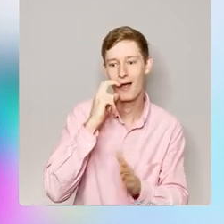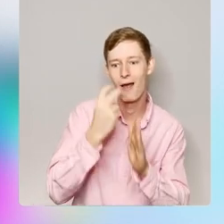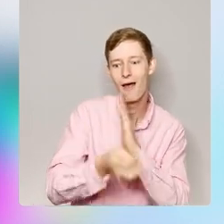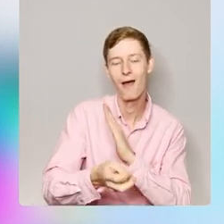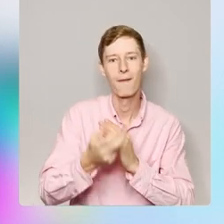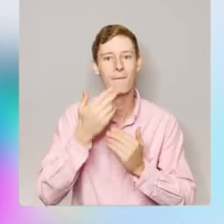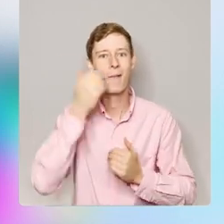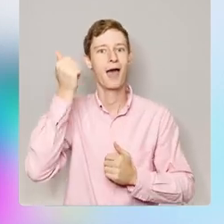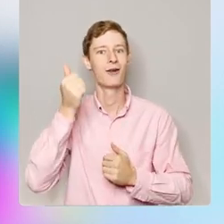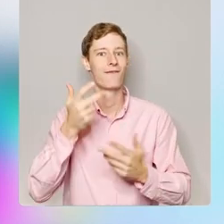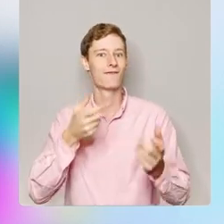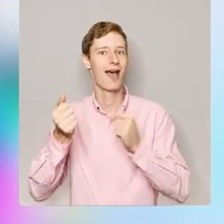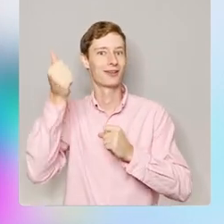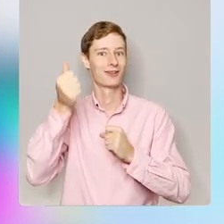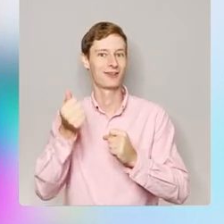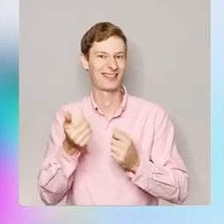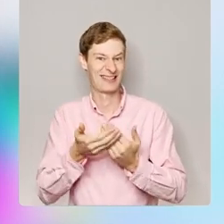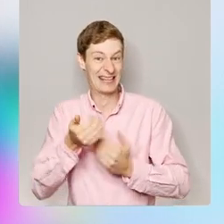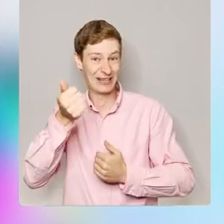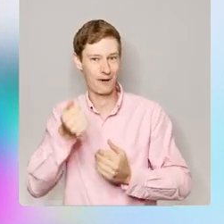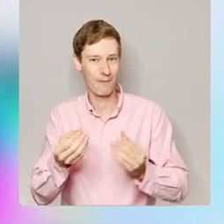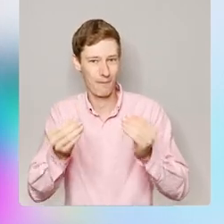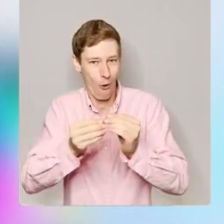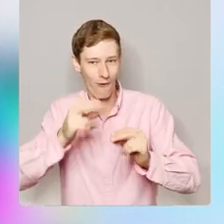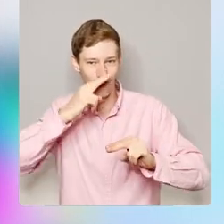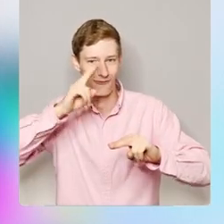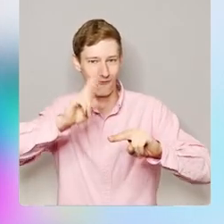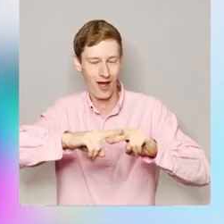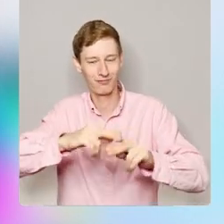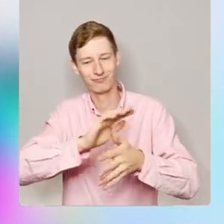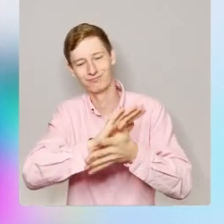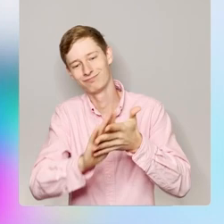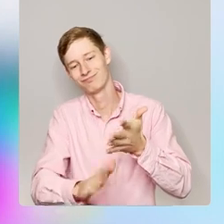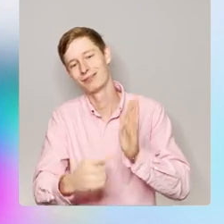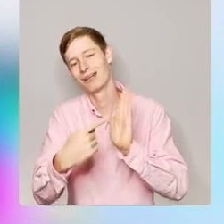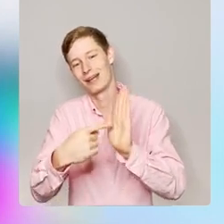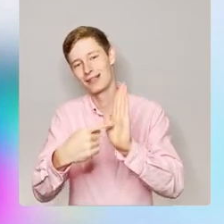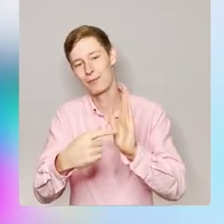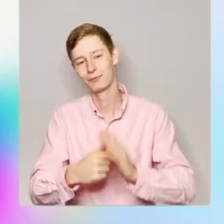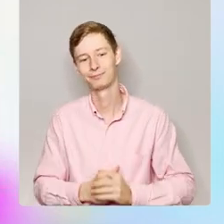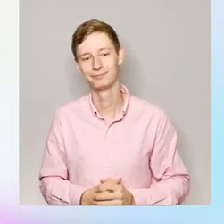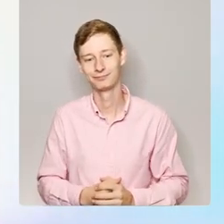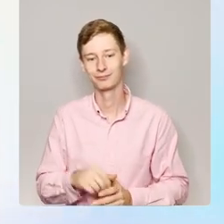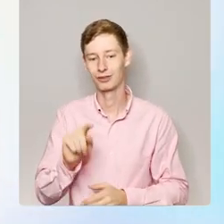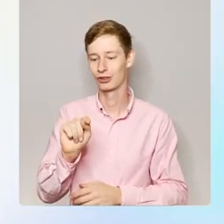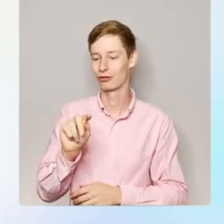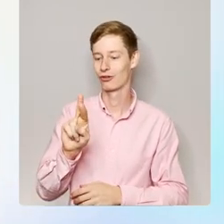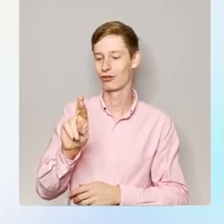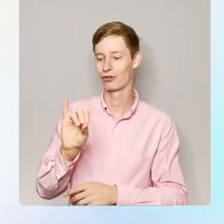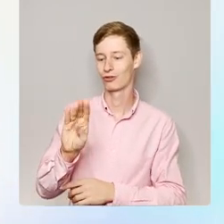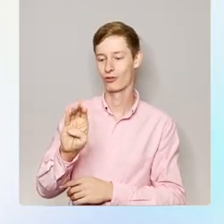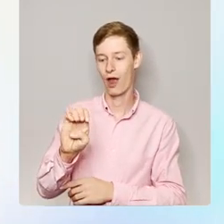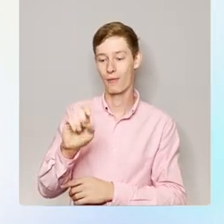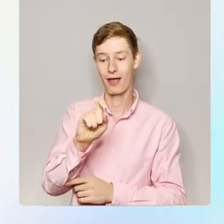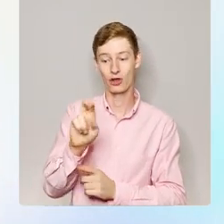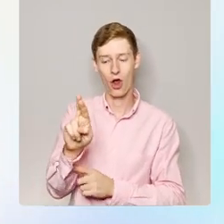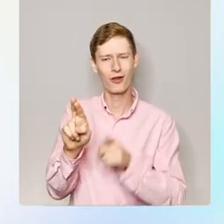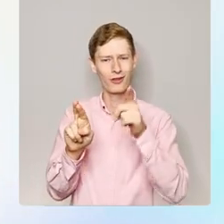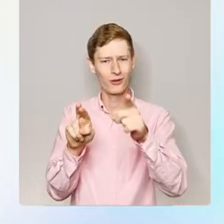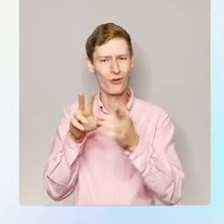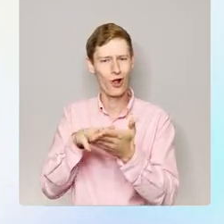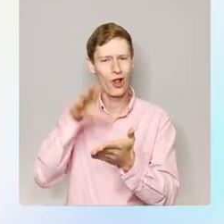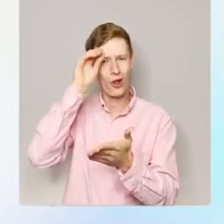better, faster, easier, and way more fun. Here are some incredible examples. With TribeXR, you can learn to